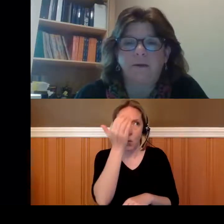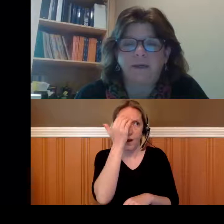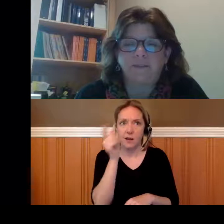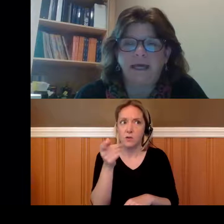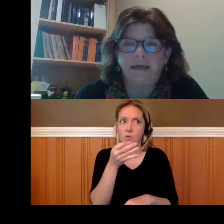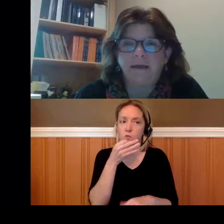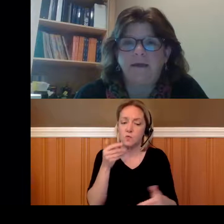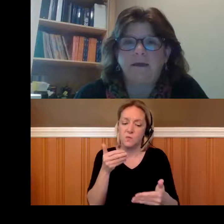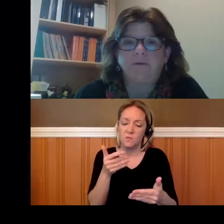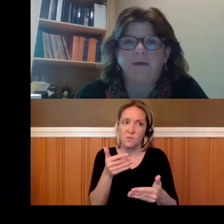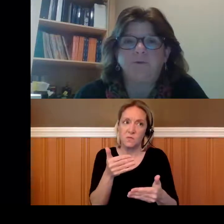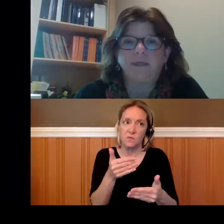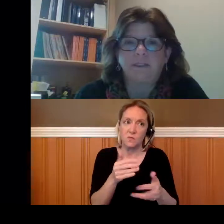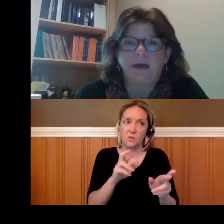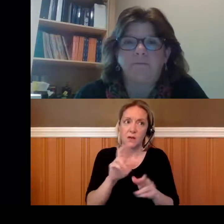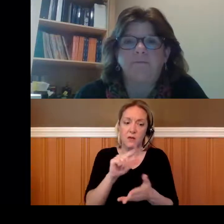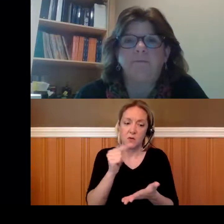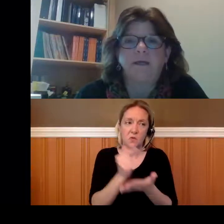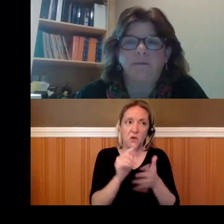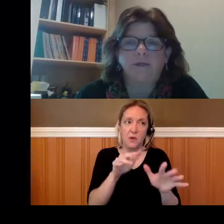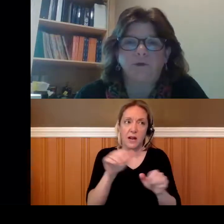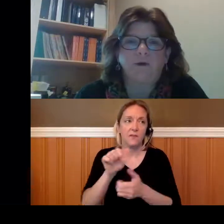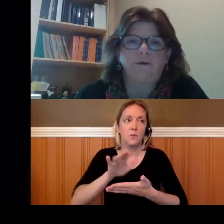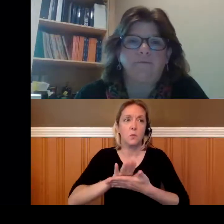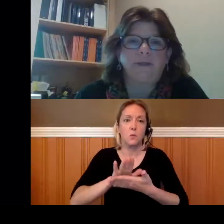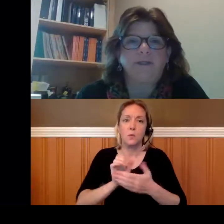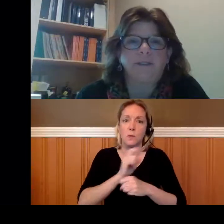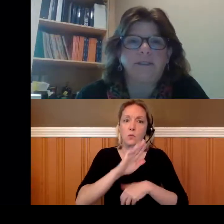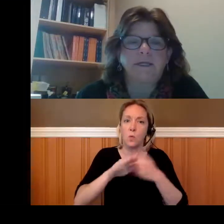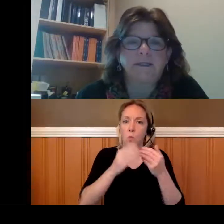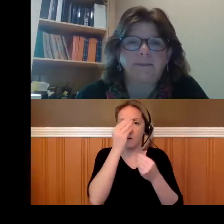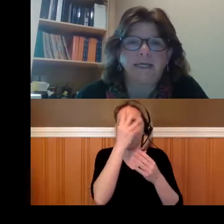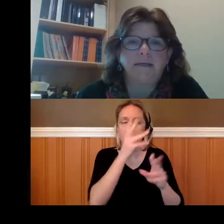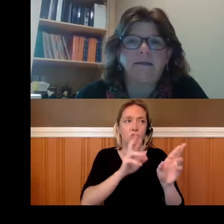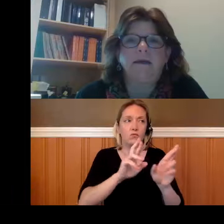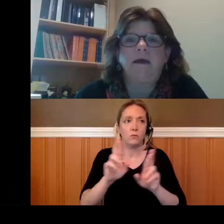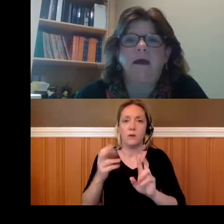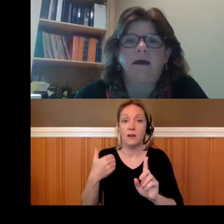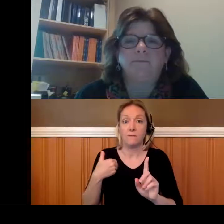that graduation time, and to make sure all their information is updated,